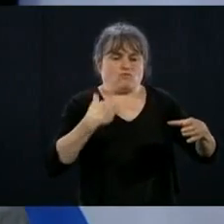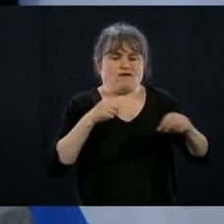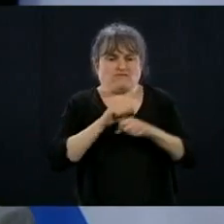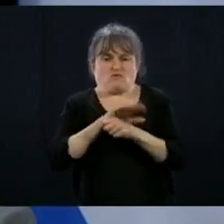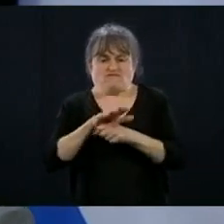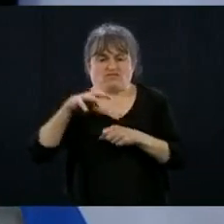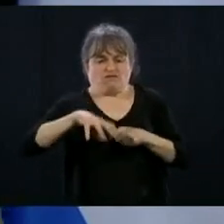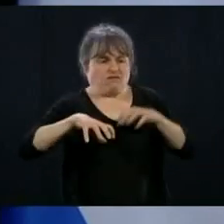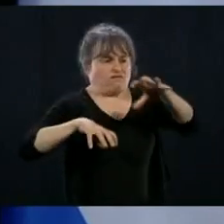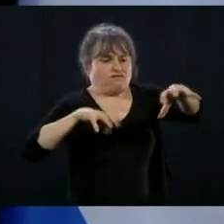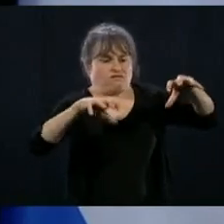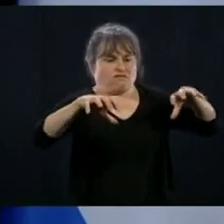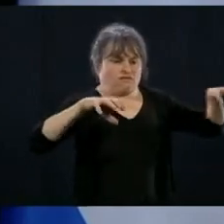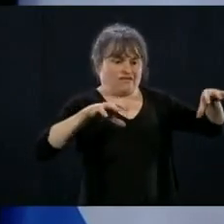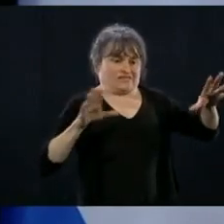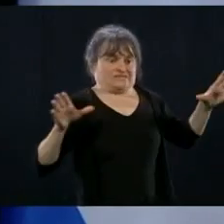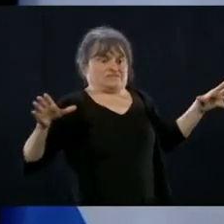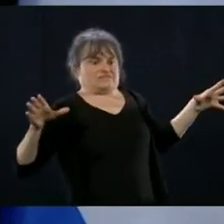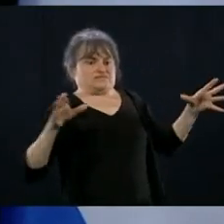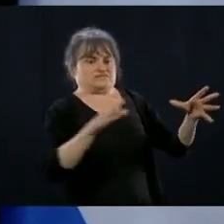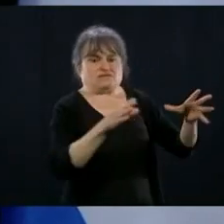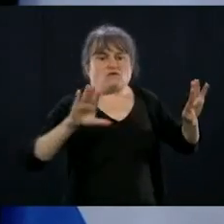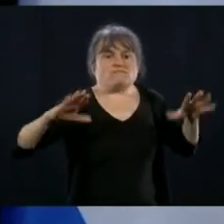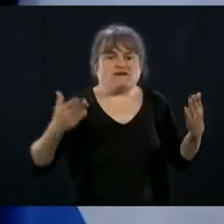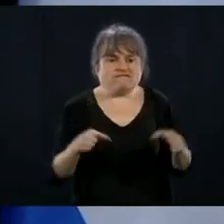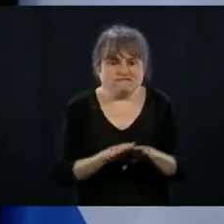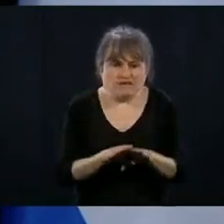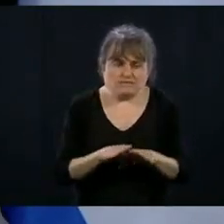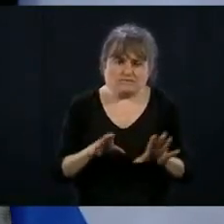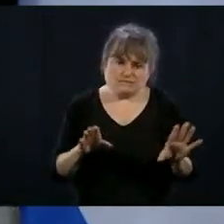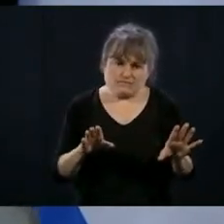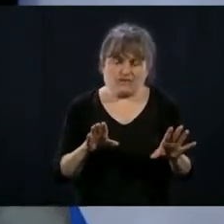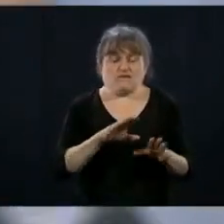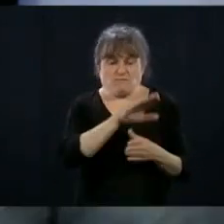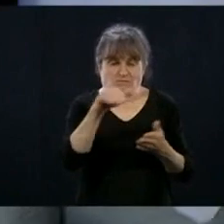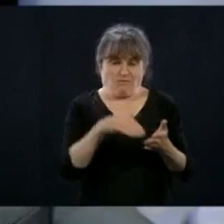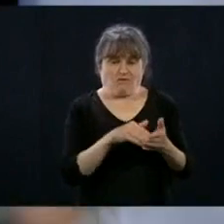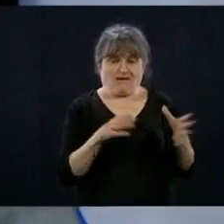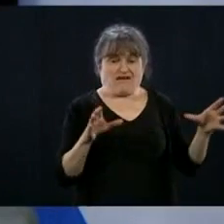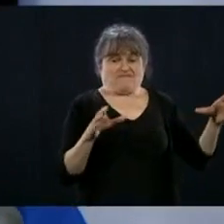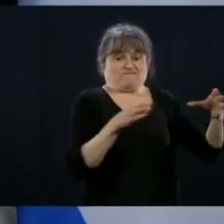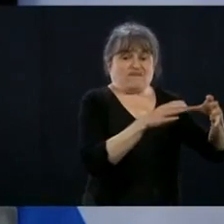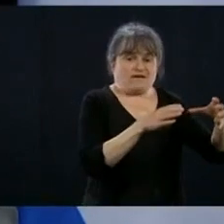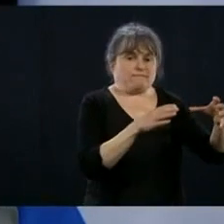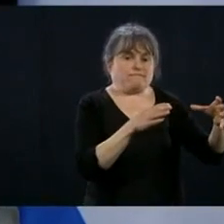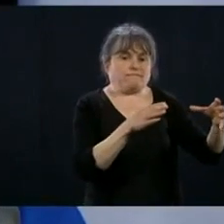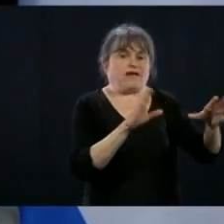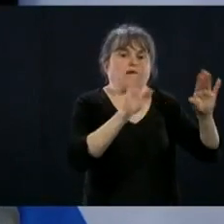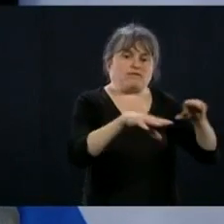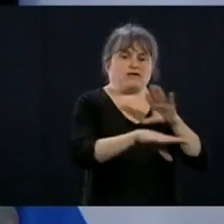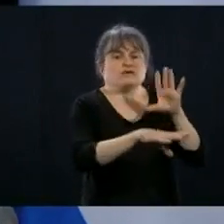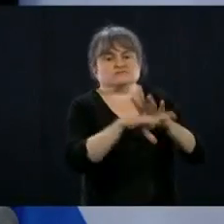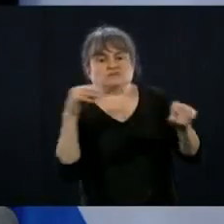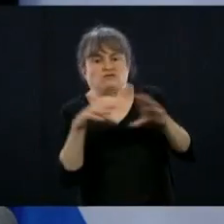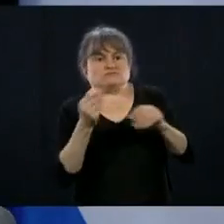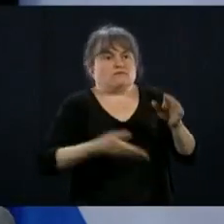already entirely red, well, because what we also don't want is that everybody from Montreal goes up north or east.